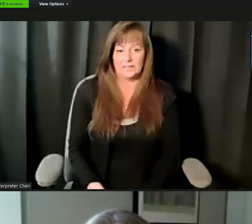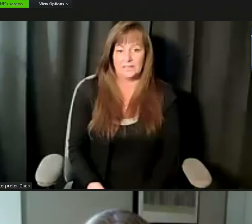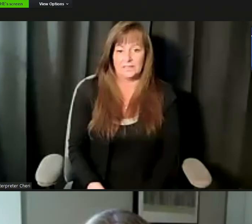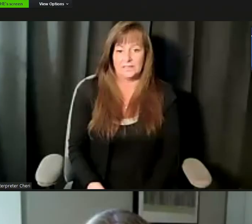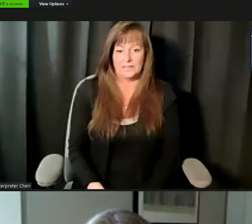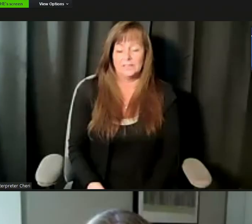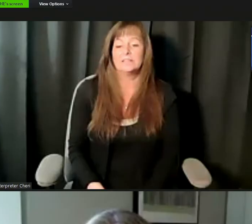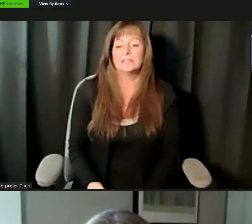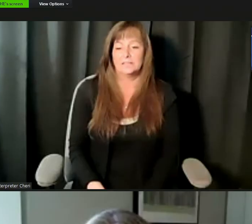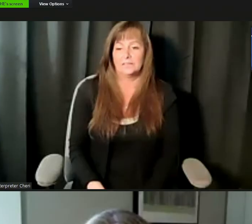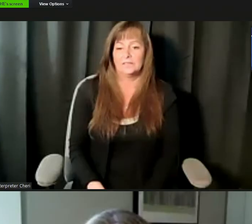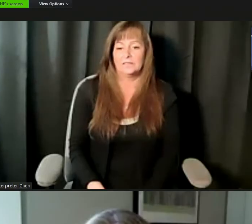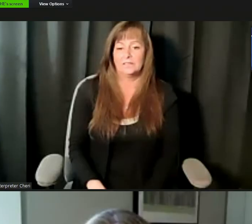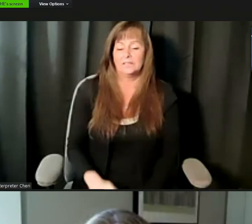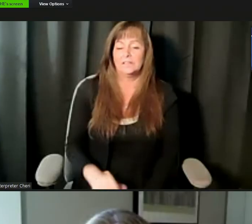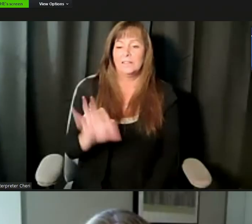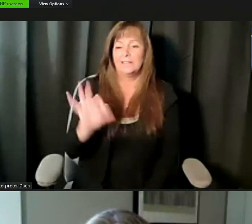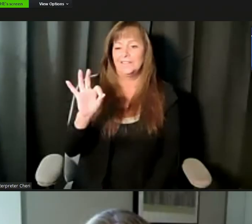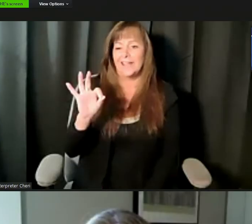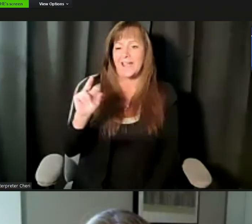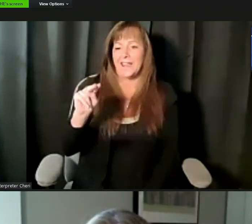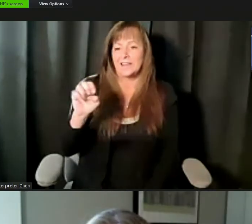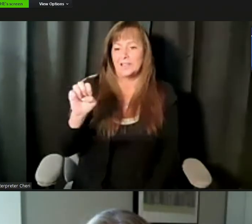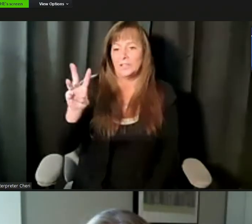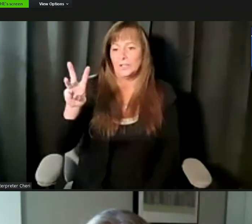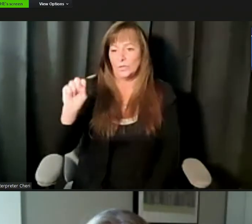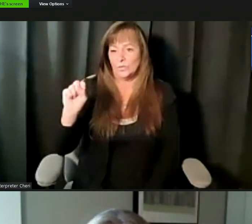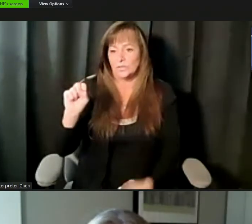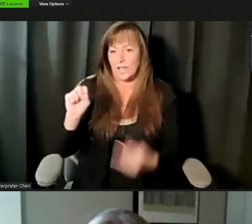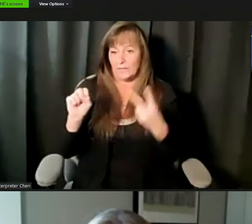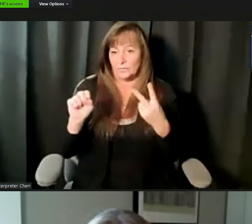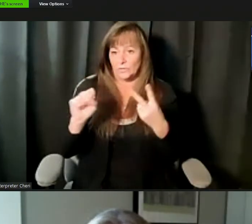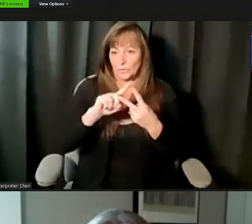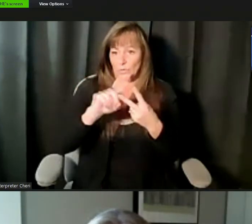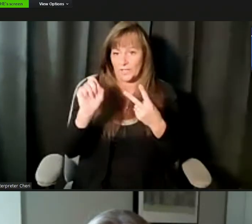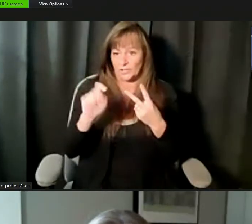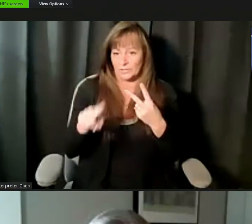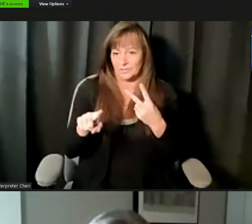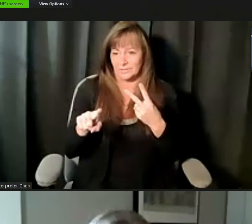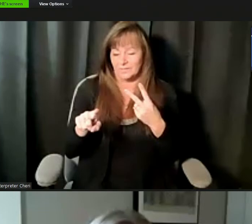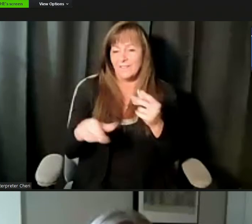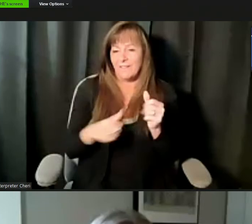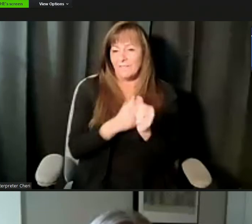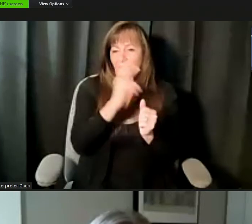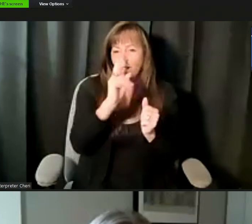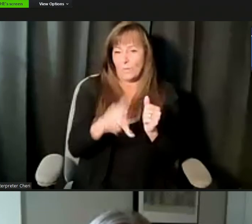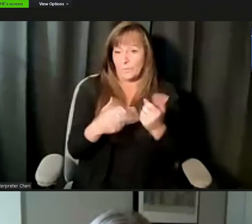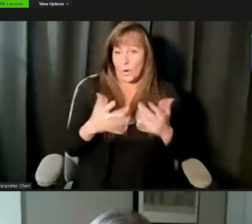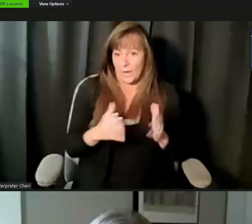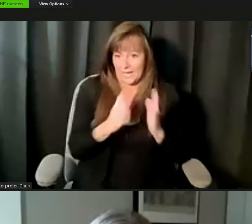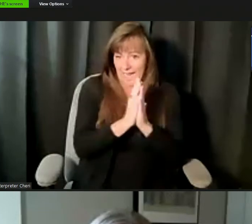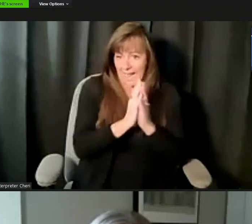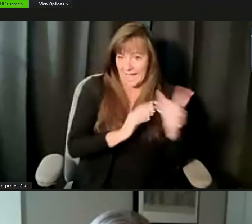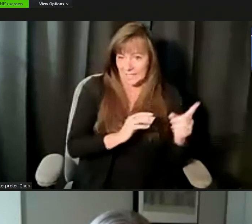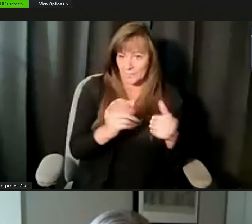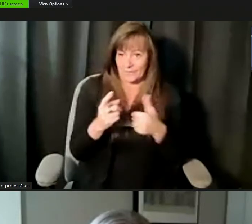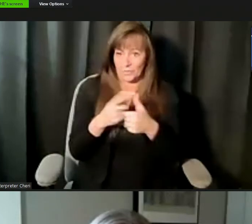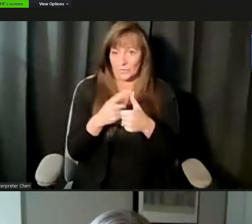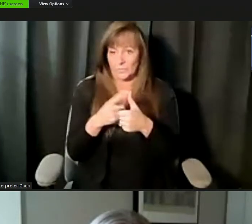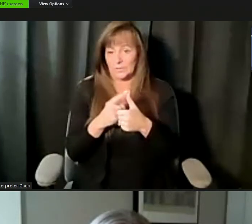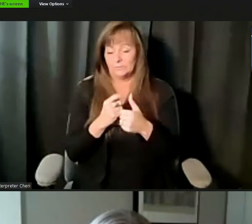Chris Vanderveen with 9 News. I have 2 questions that are a bit of follow-ups on what has already been asked, but first question